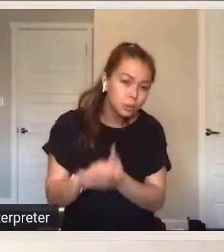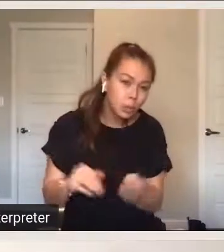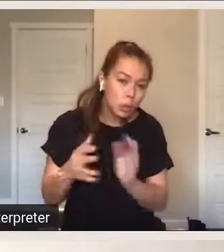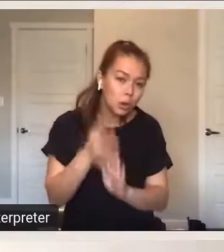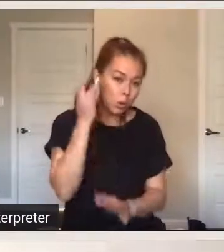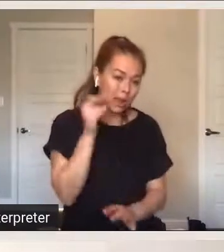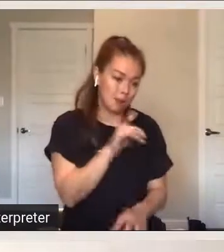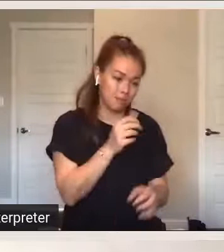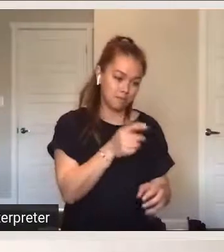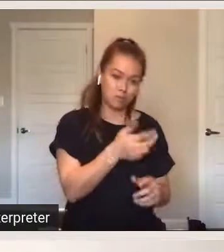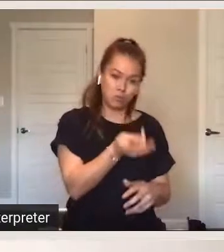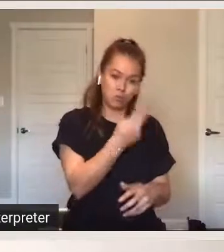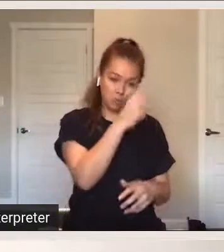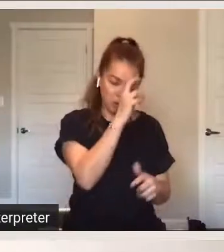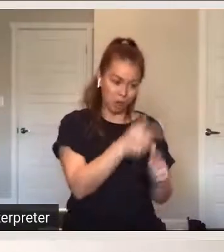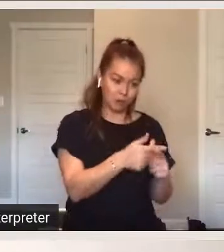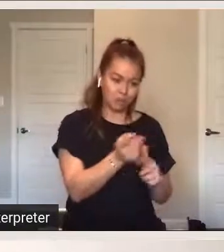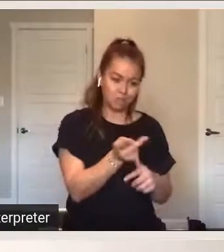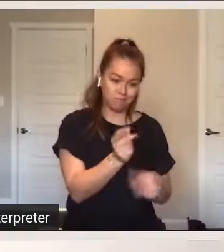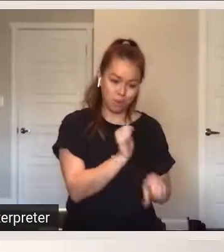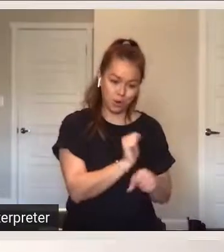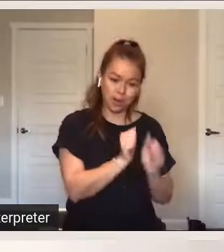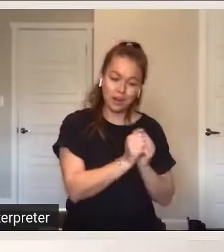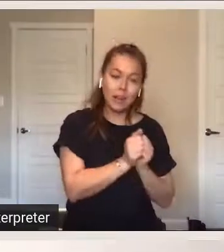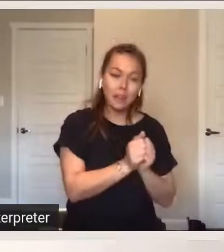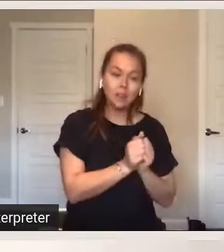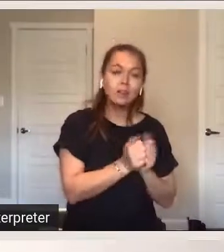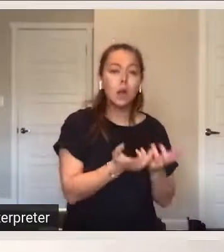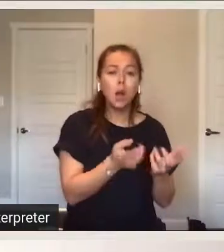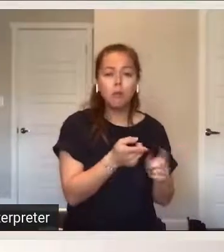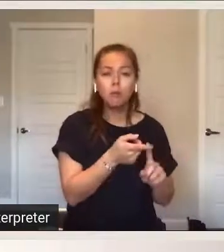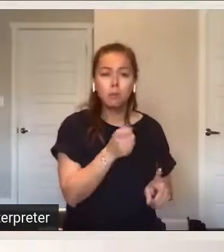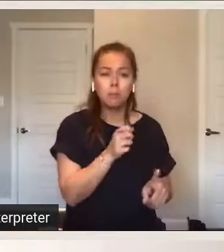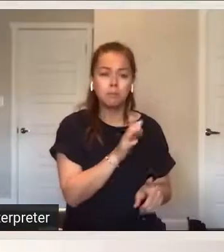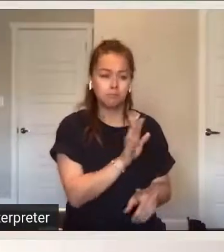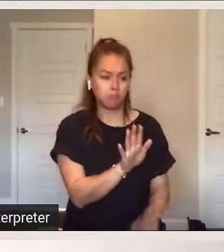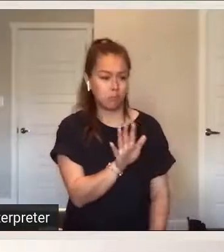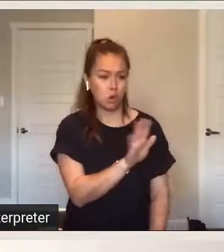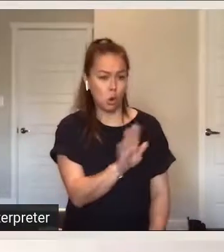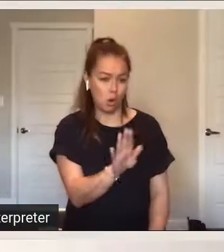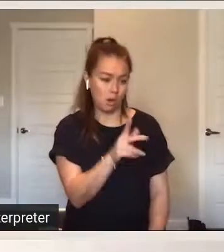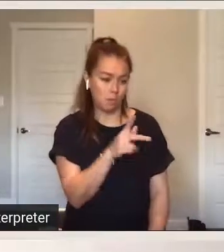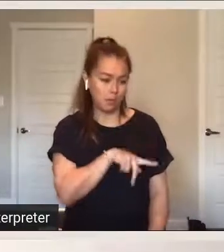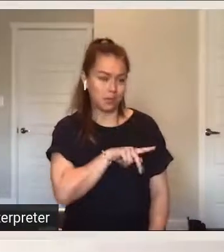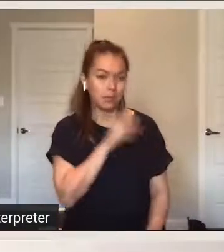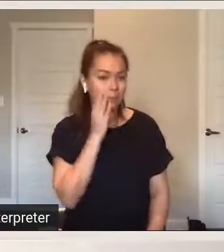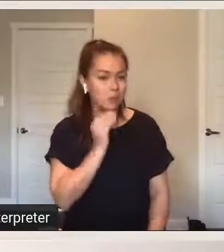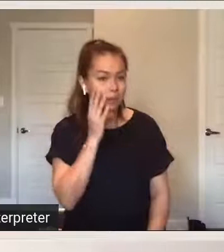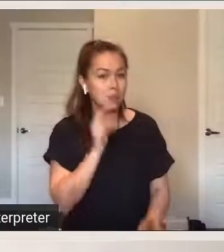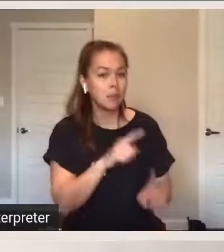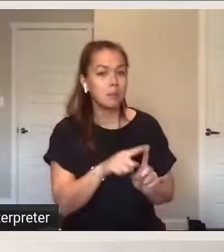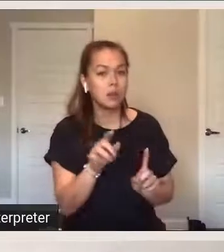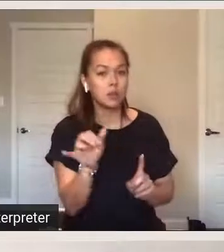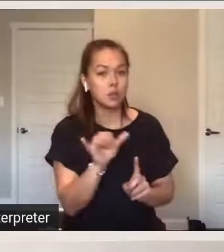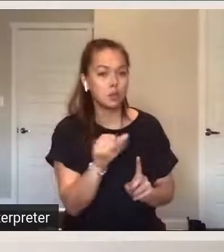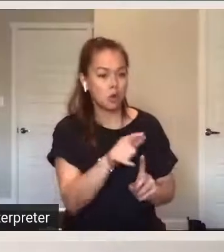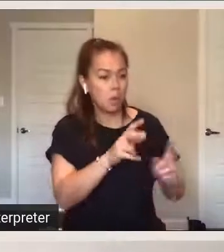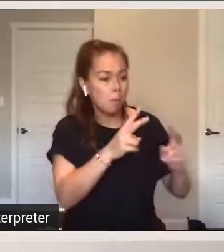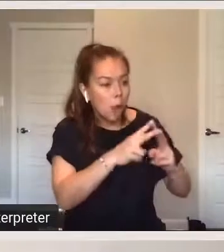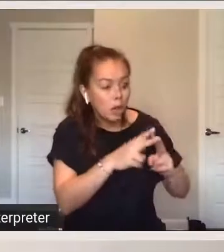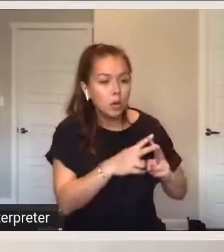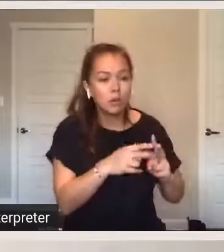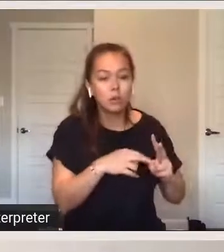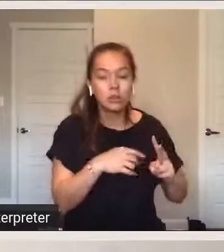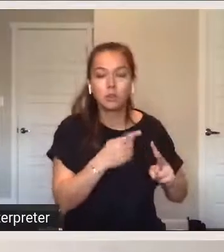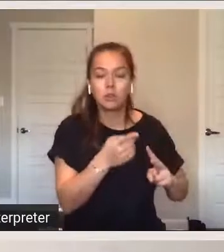think it comes from personal experience, but also you both are creatives and partners. So yeah, I'm